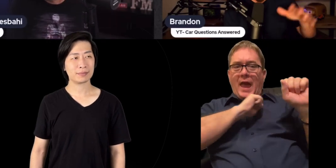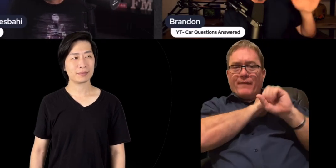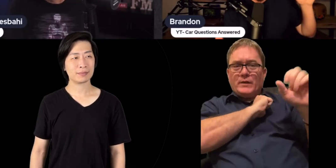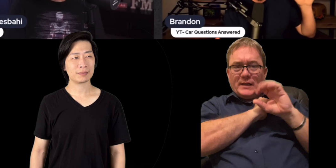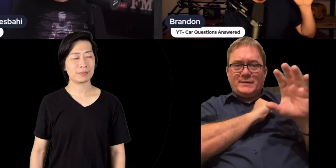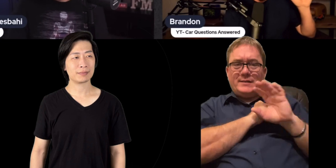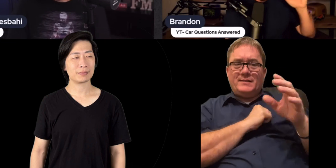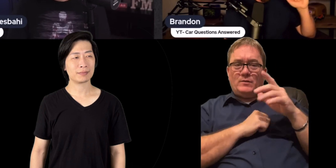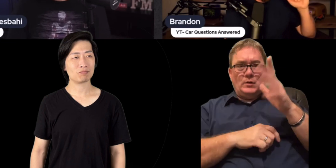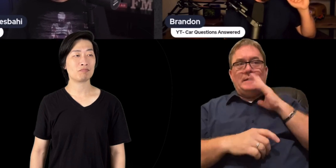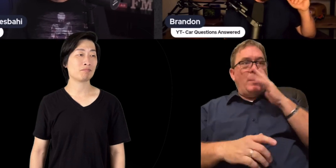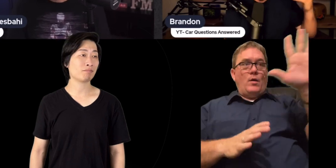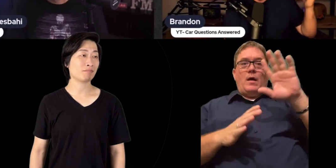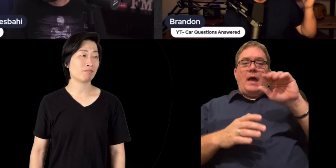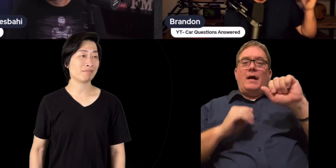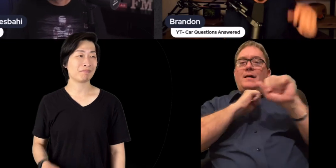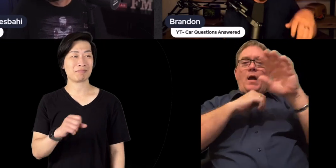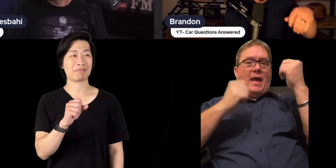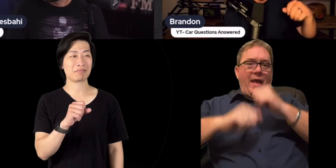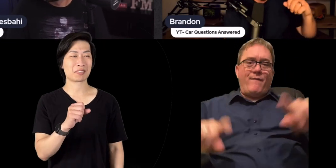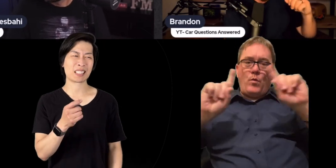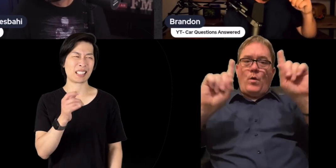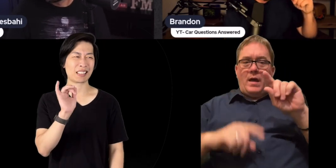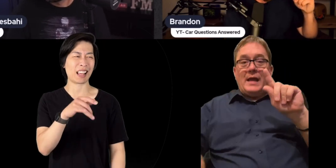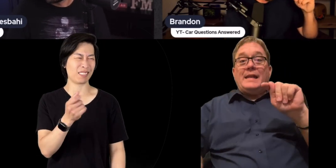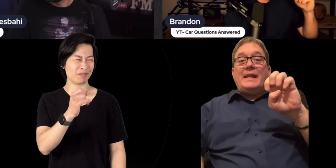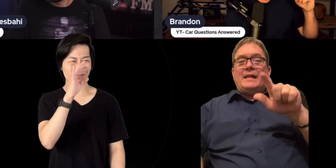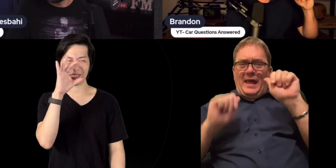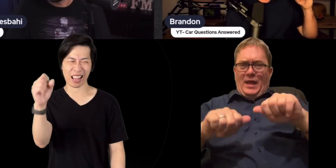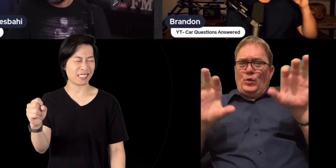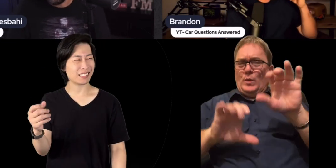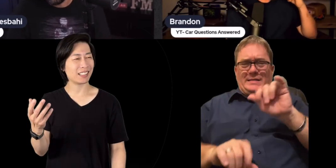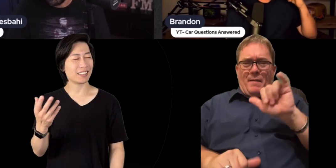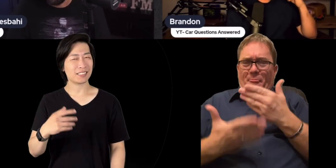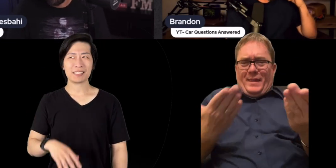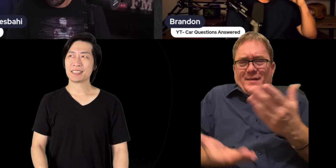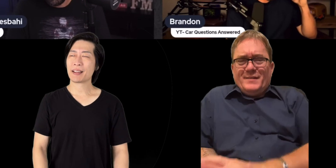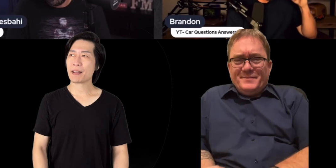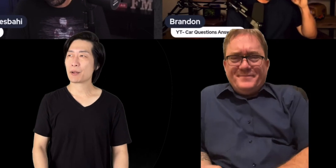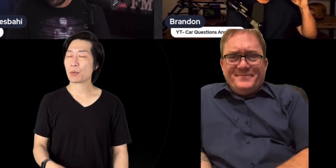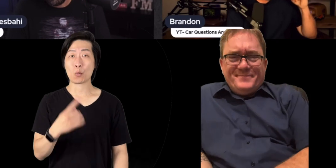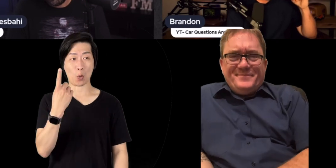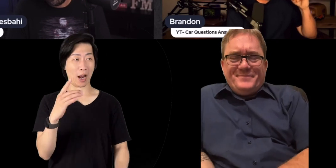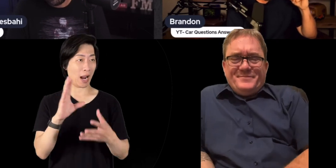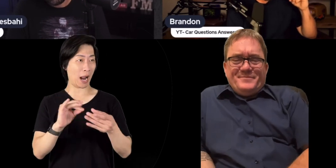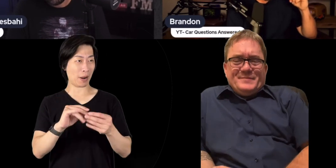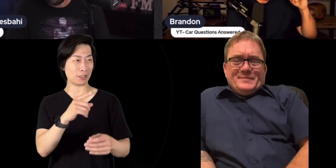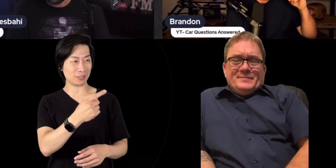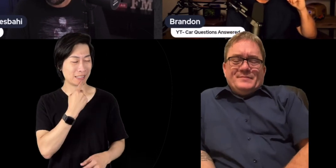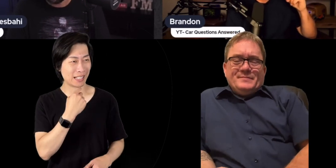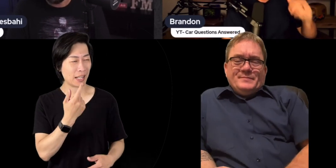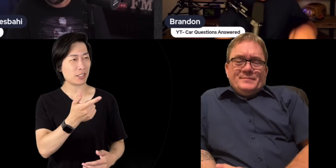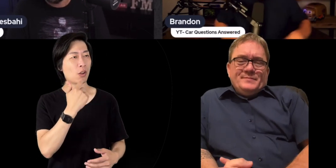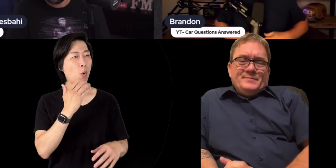ads everywhere. And Tesla could easily do the same thing. Yeah. No, that's fascinating. The